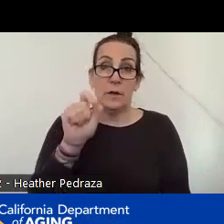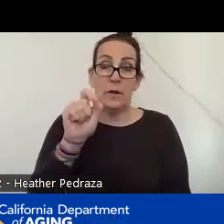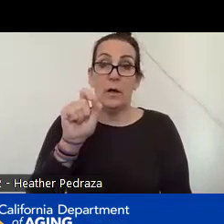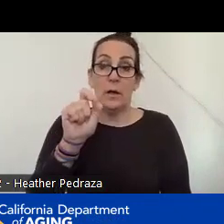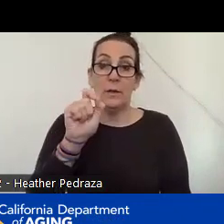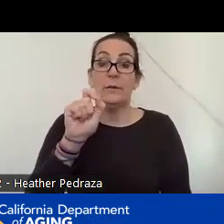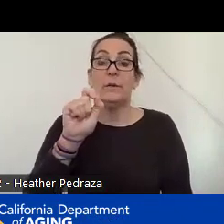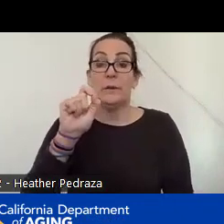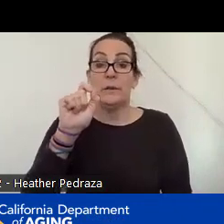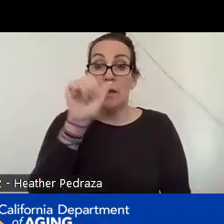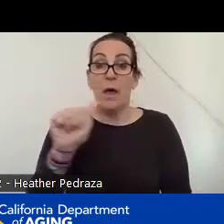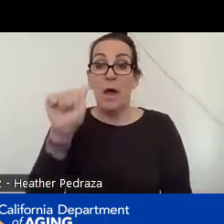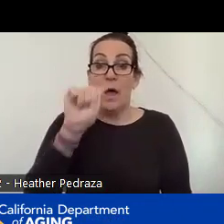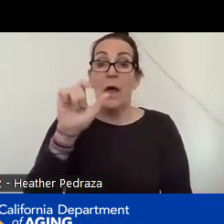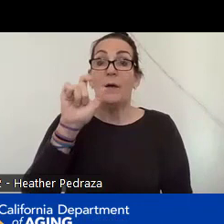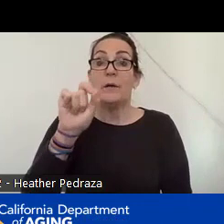ENGAGE.ca.gov.